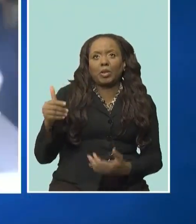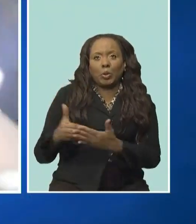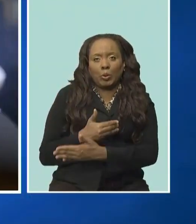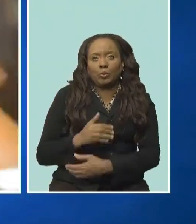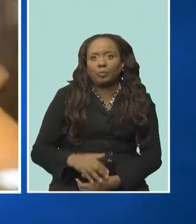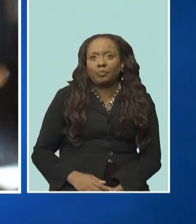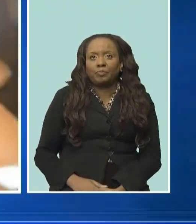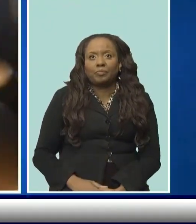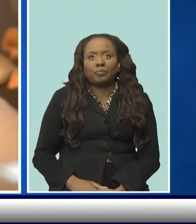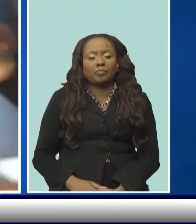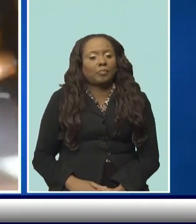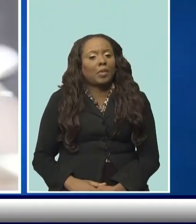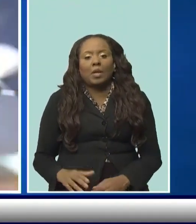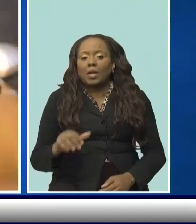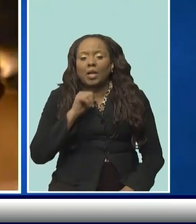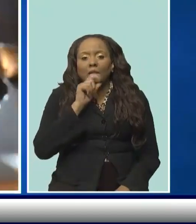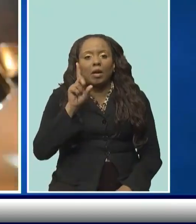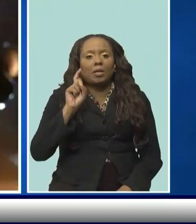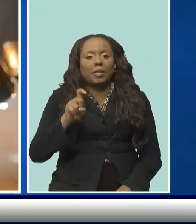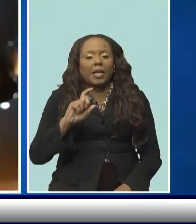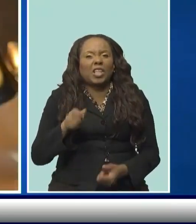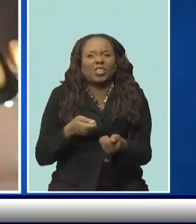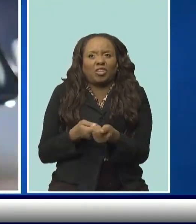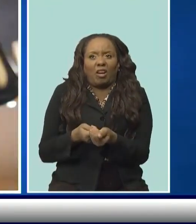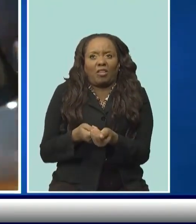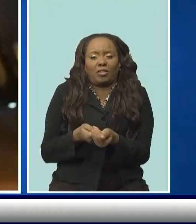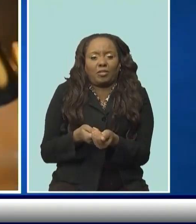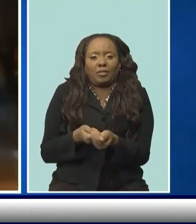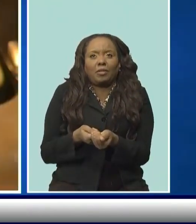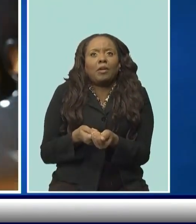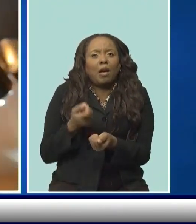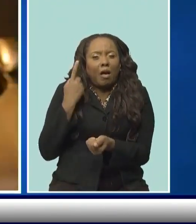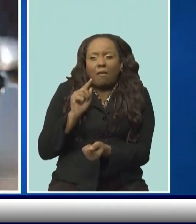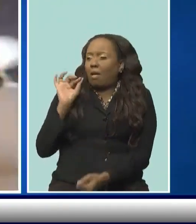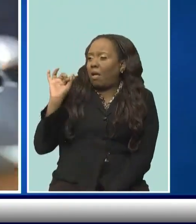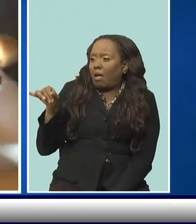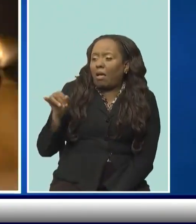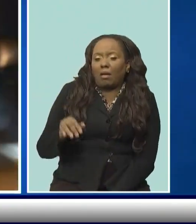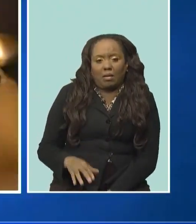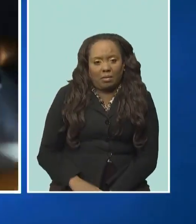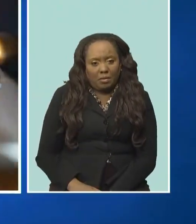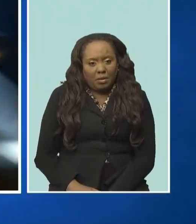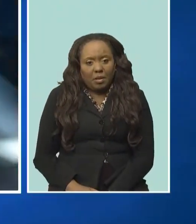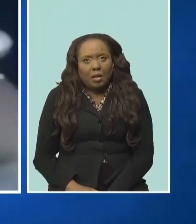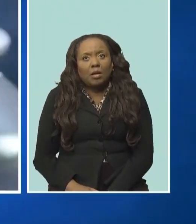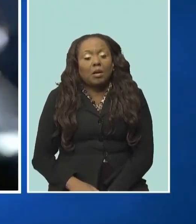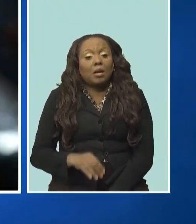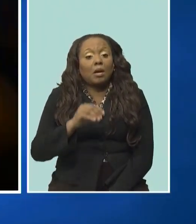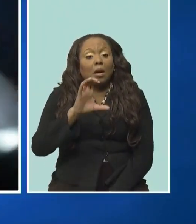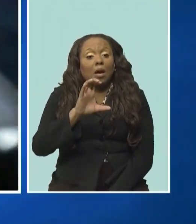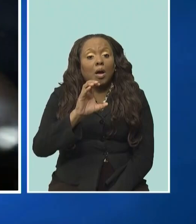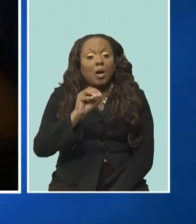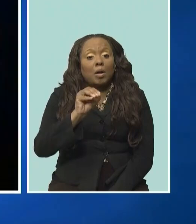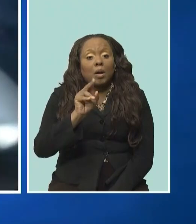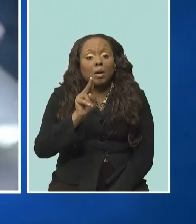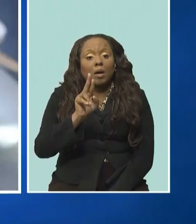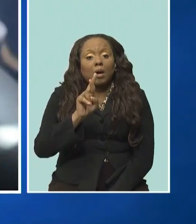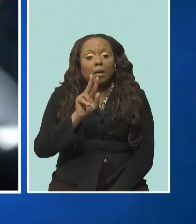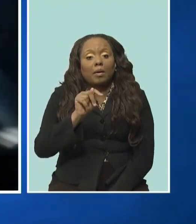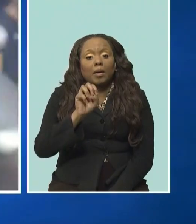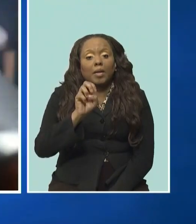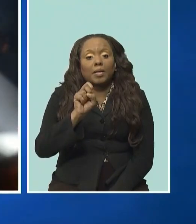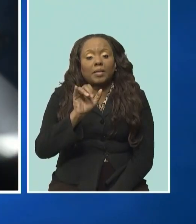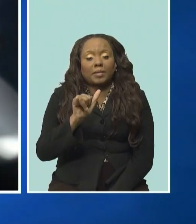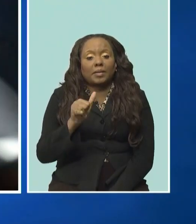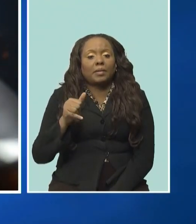No more charging stations. That's one of the benefits identified by Regional Product Manager for Nissan Vehicles at Courtesy Garage, Sam Gaston,